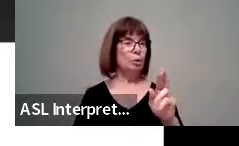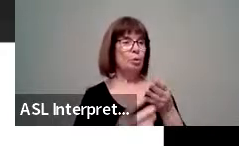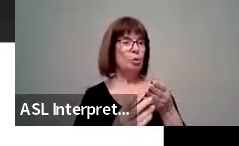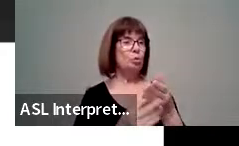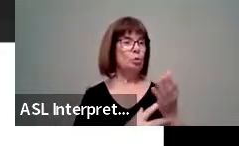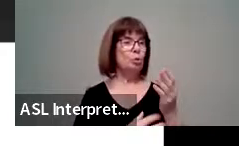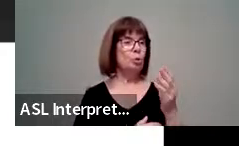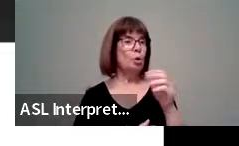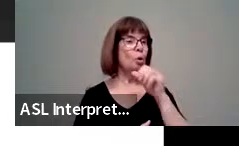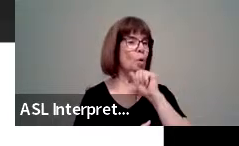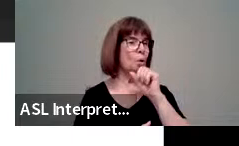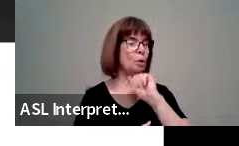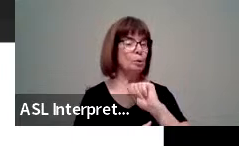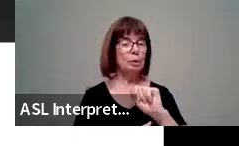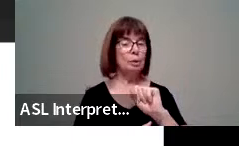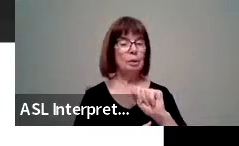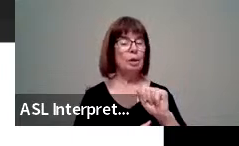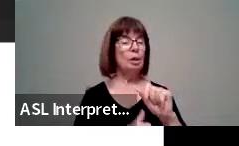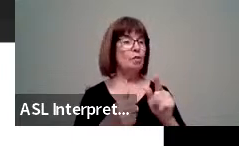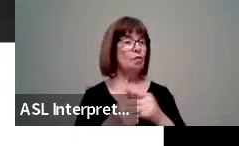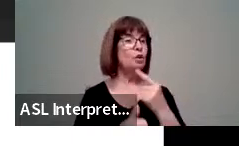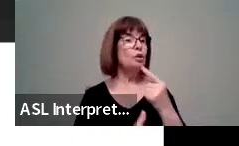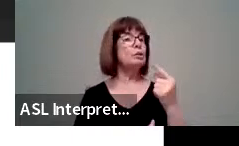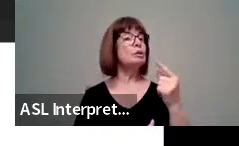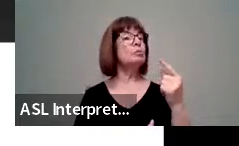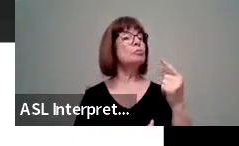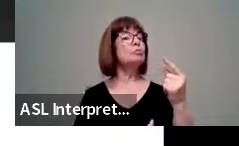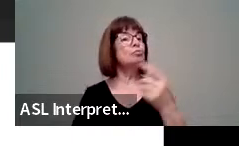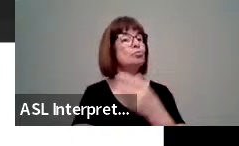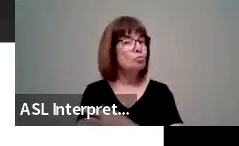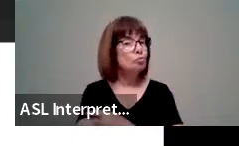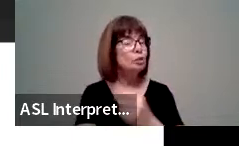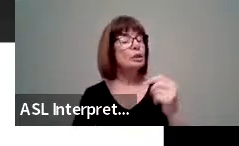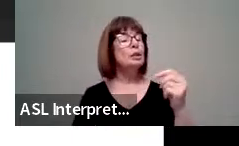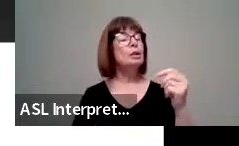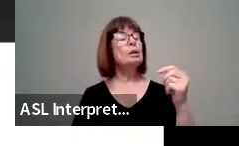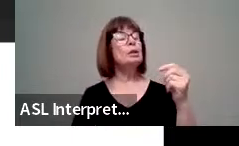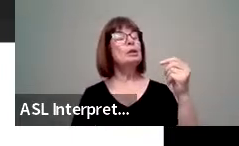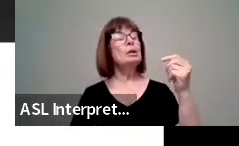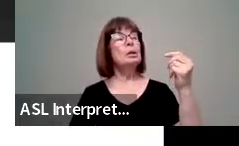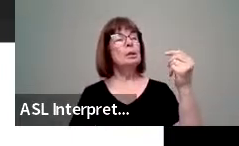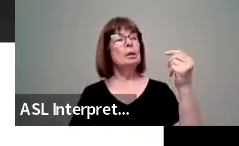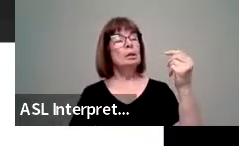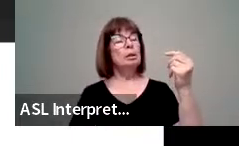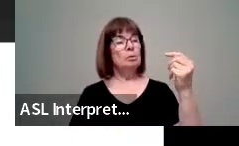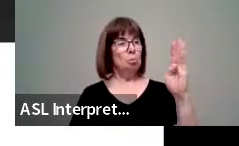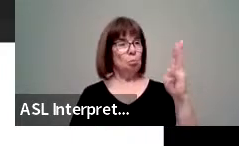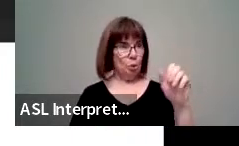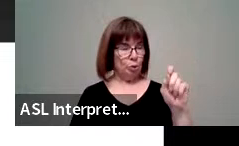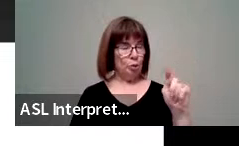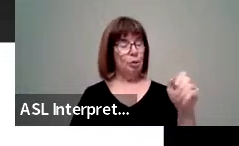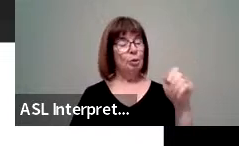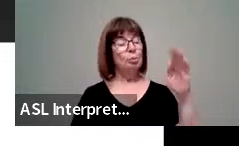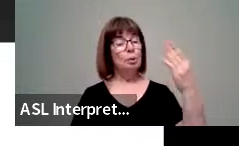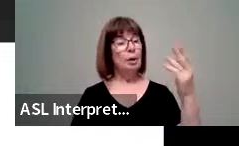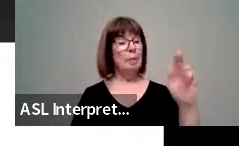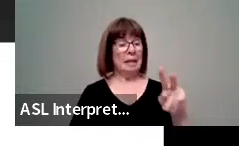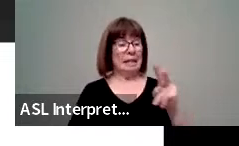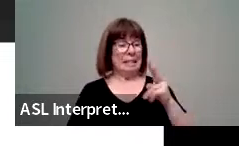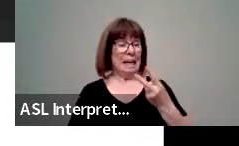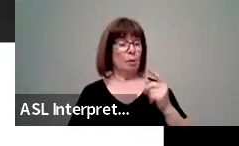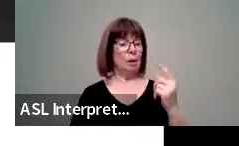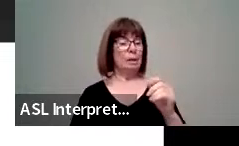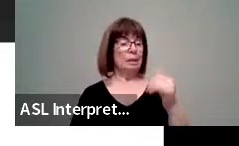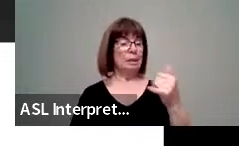First booster in blue and people who have gone on to get a second booster in yellow. And you can see we do pretty well, particularly